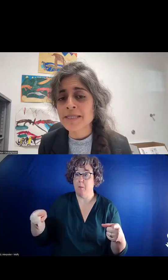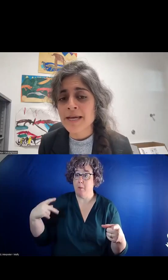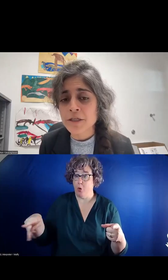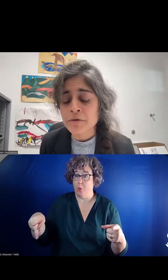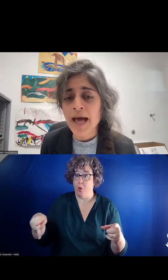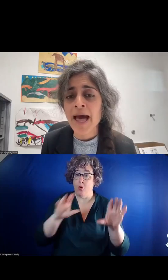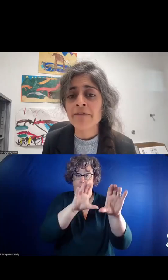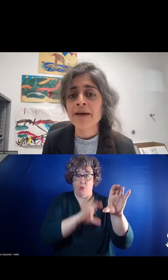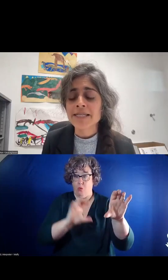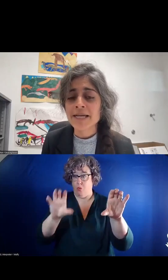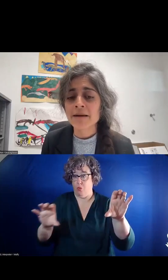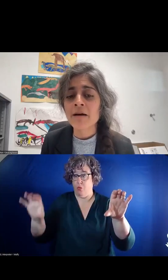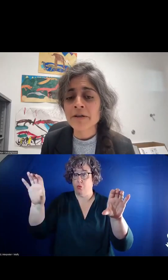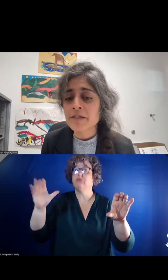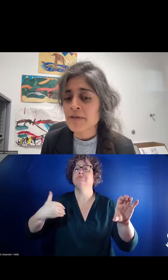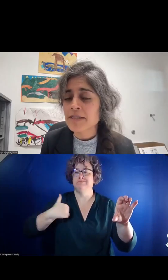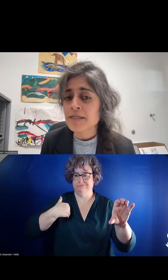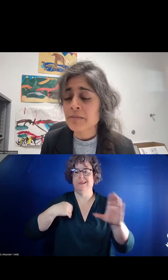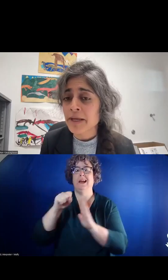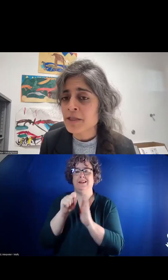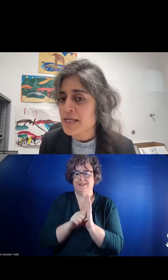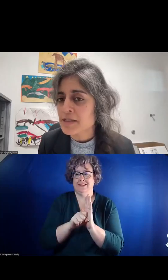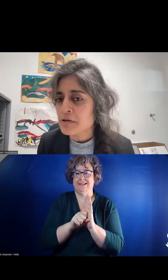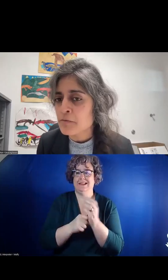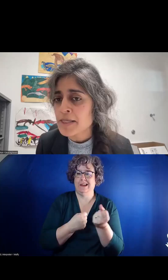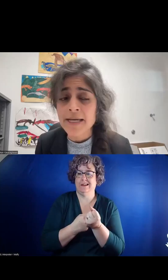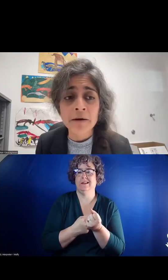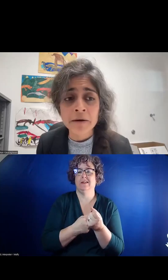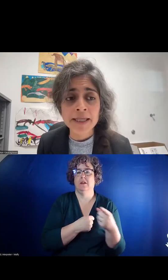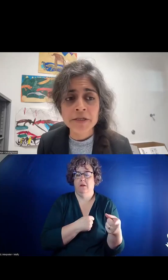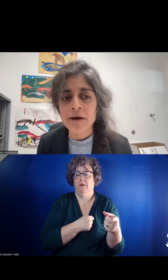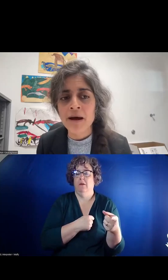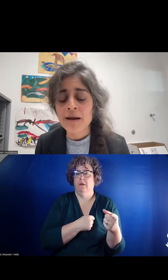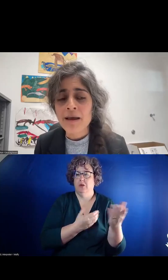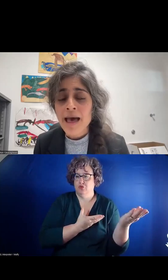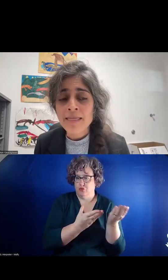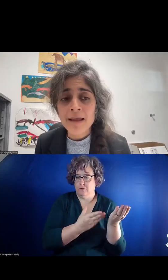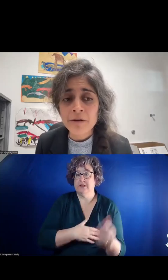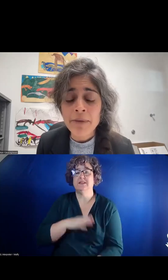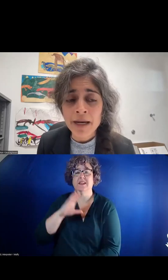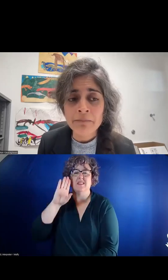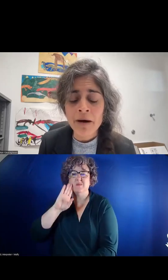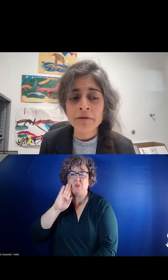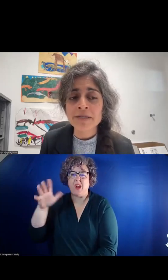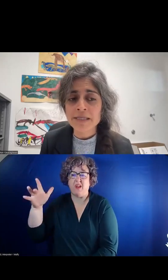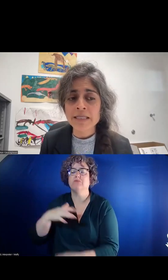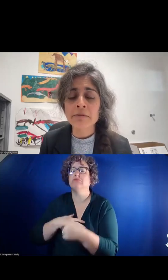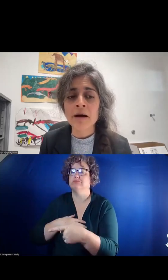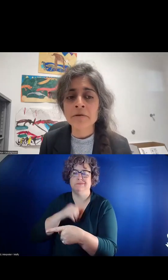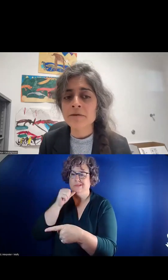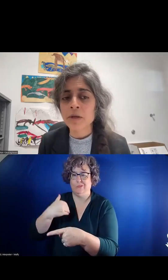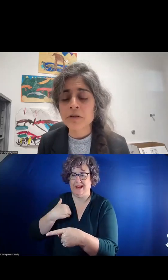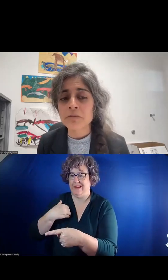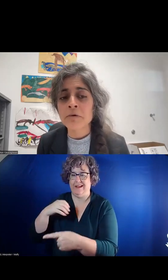are the ones that do have state-covered services. The beige states are the ones that currently do not. and that there are many models,